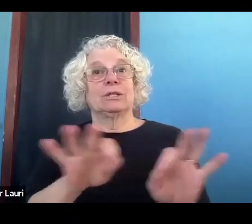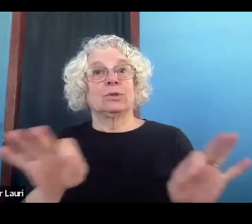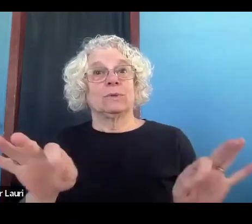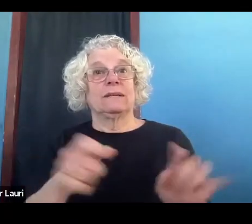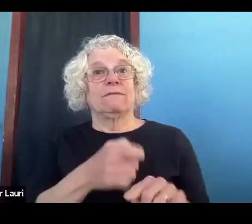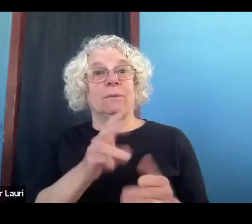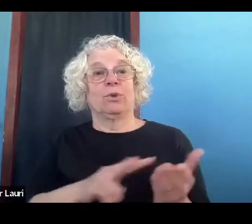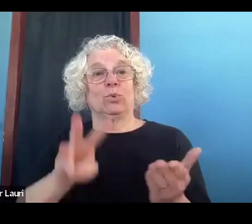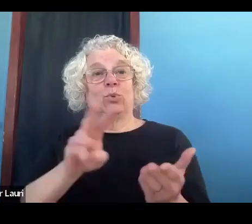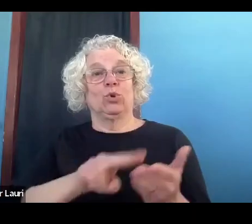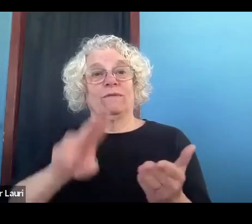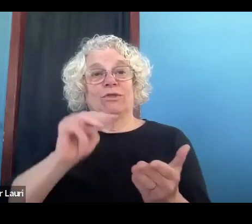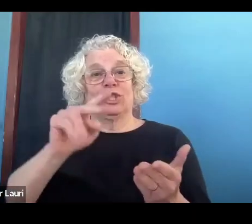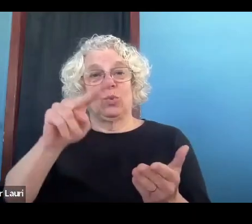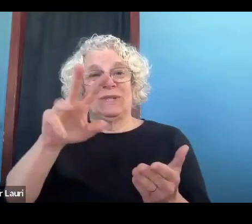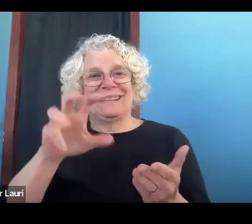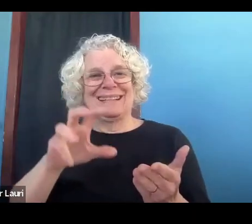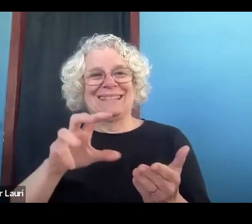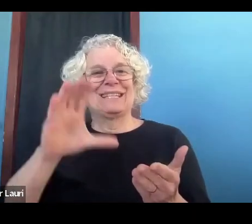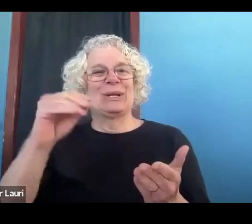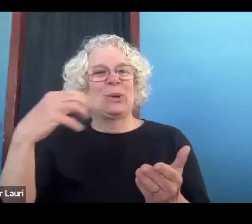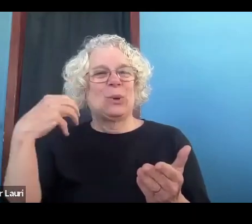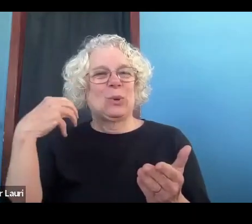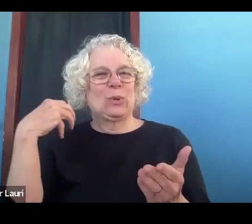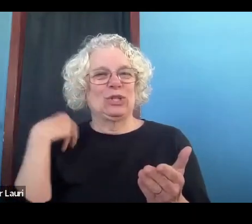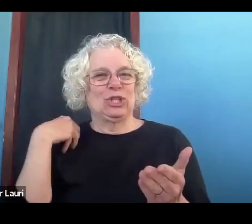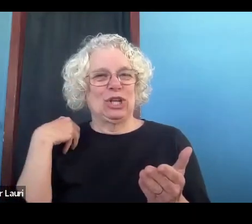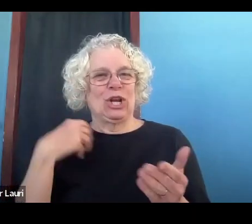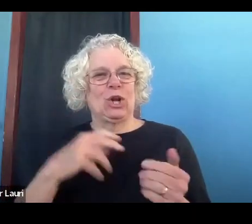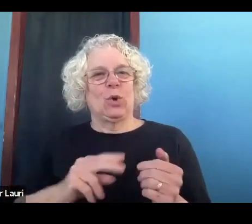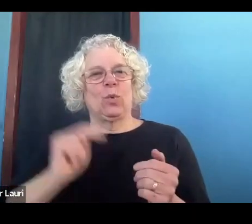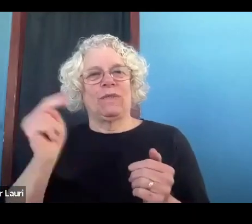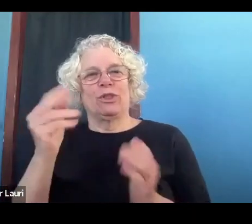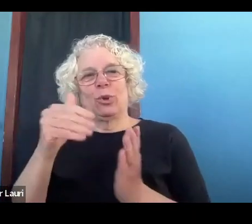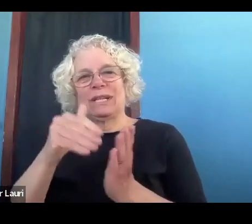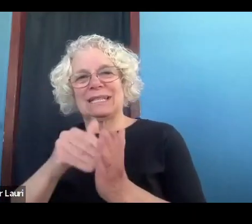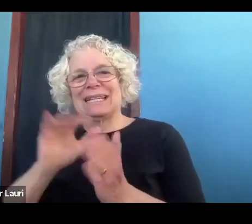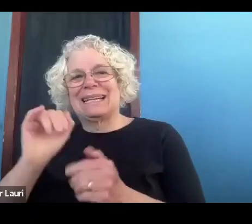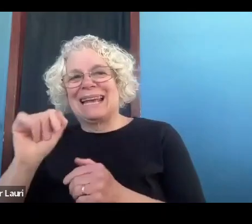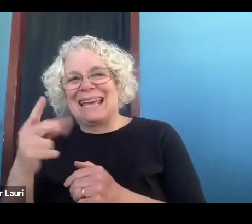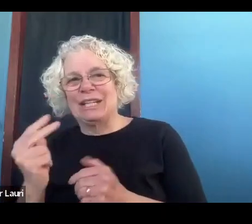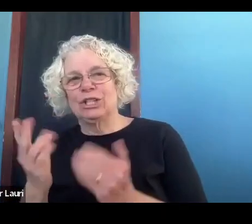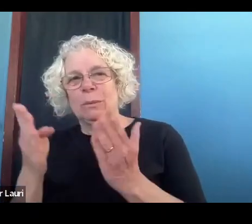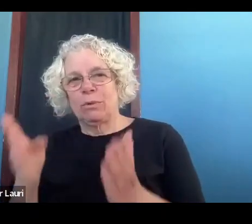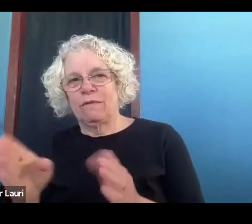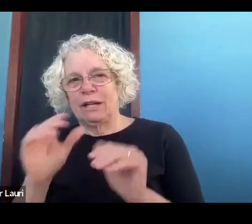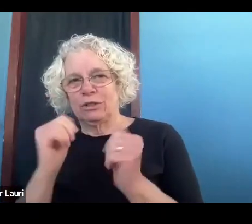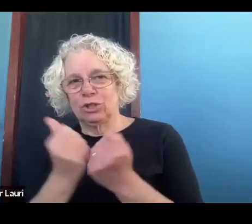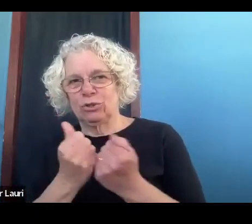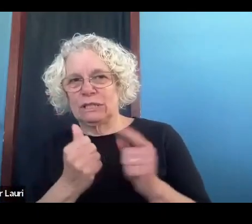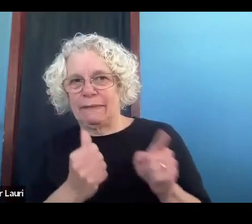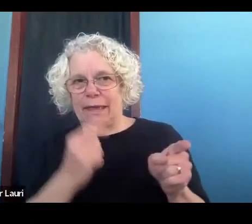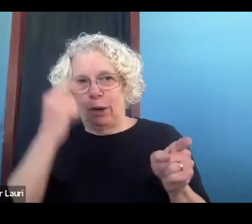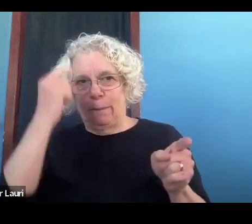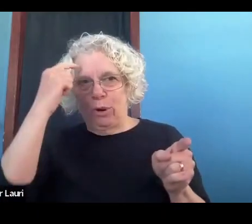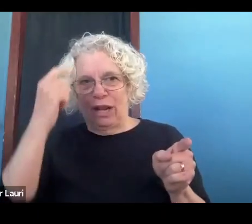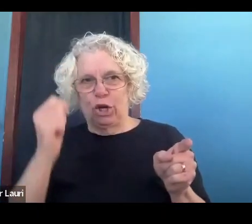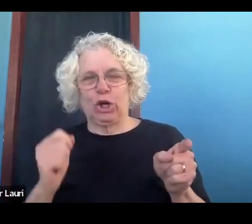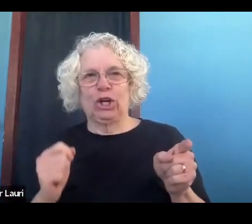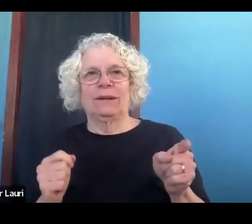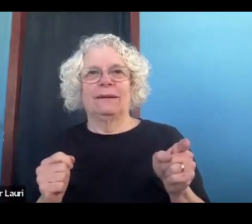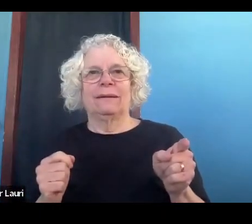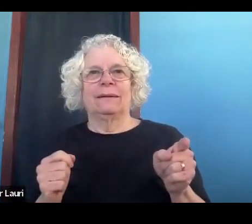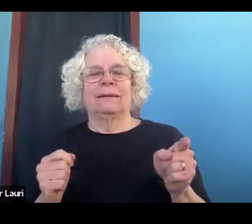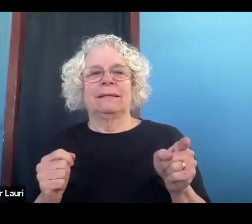Wisconsin. She is co-chair of the North Central Aging Providers Association in Brainerd and is passionate about teaching